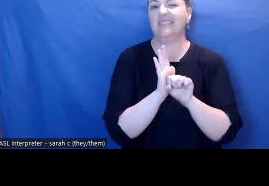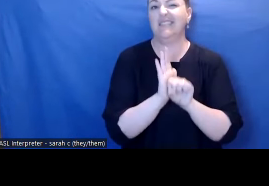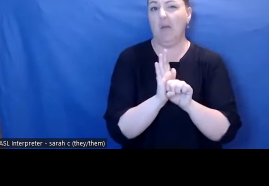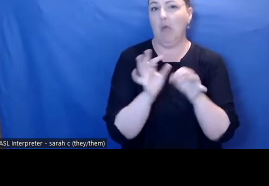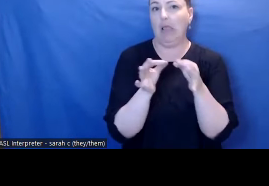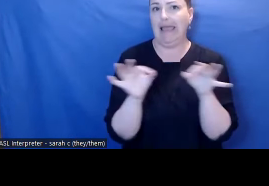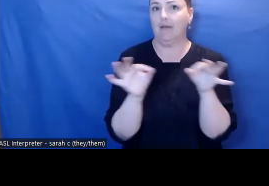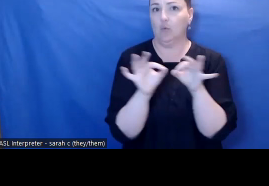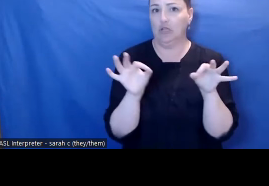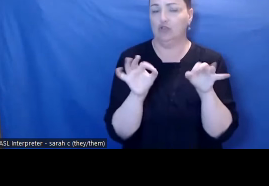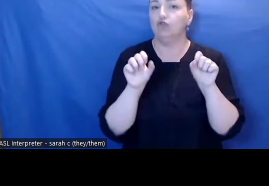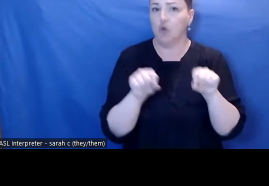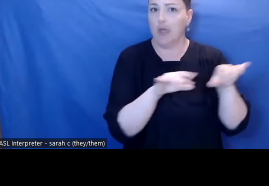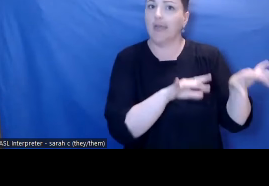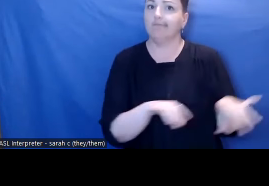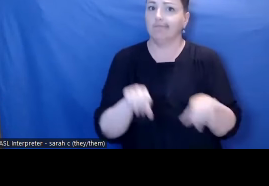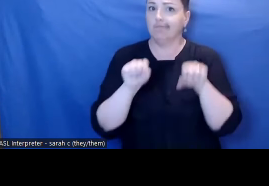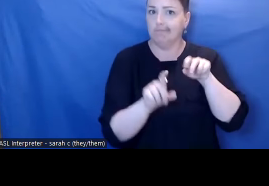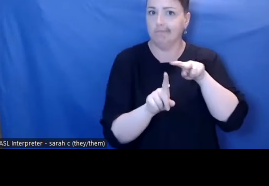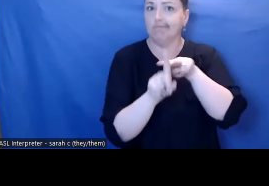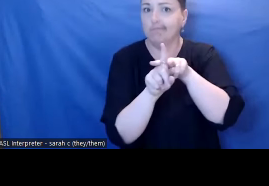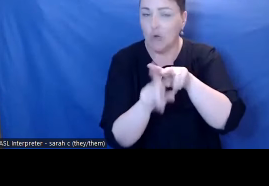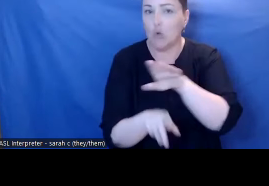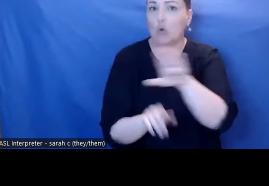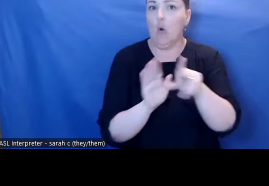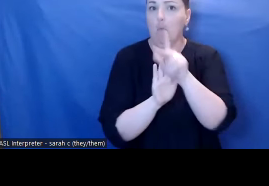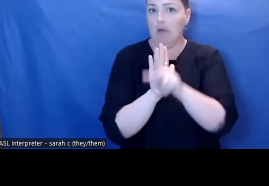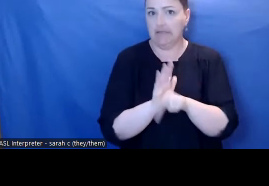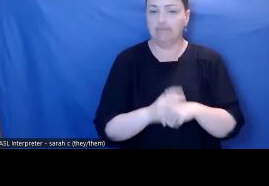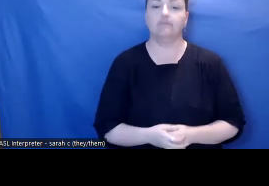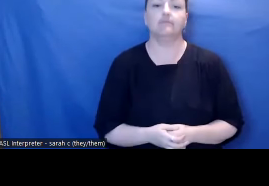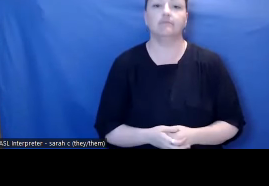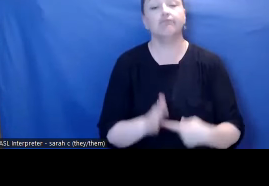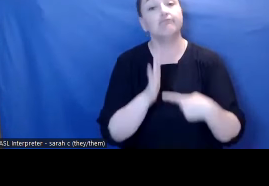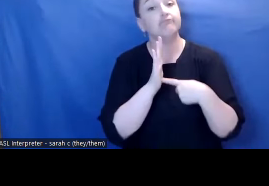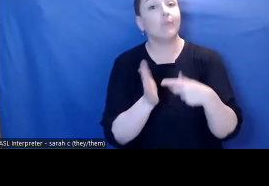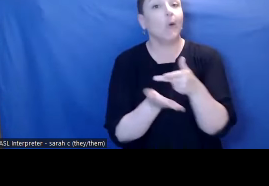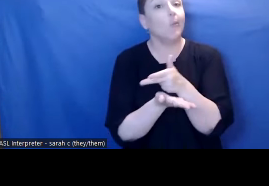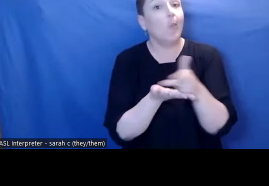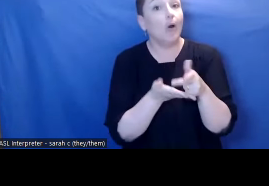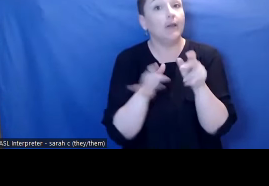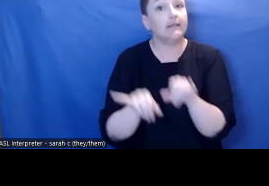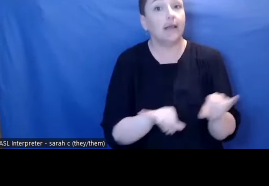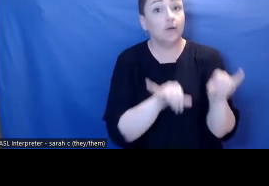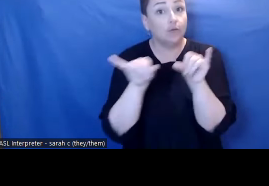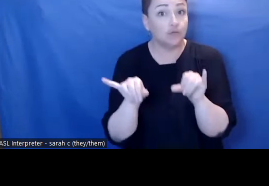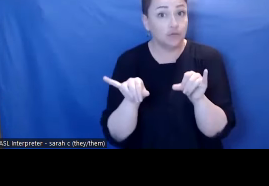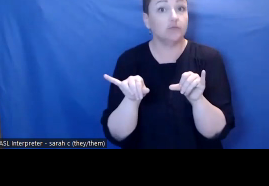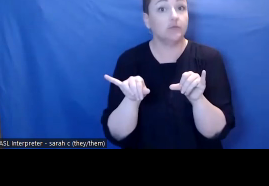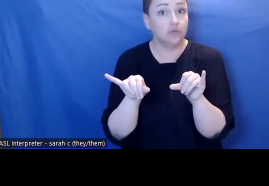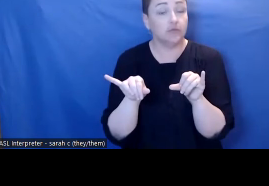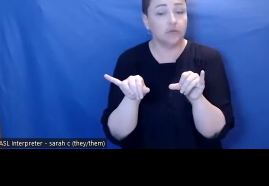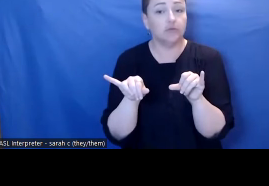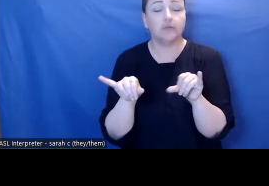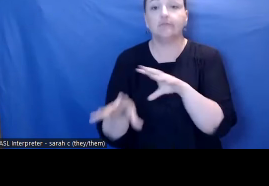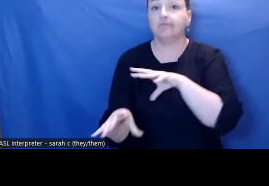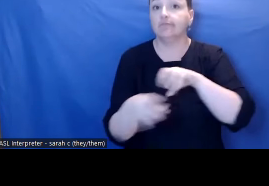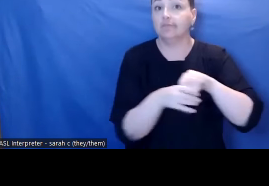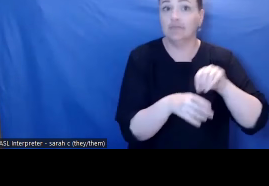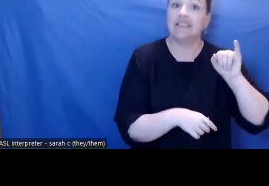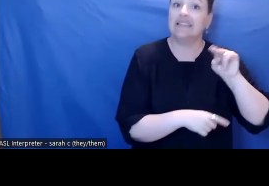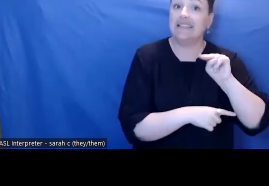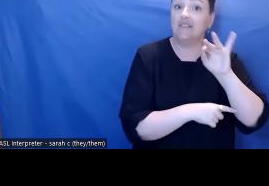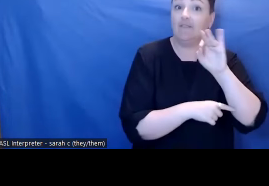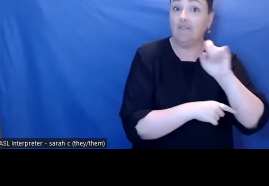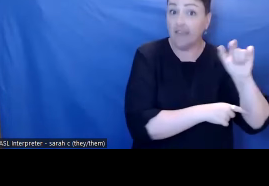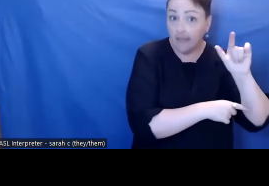have sample policy language you could use to change parking standards to reflect infill. You can also